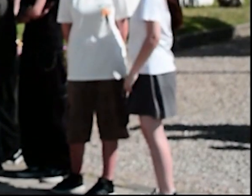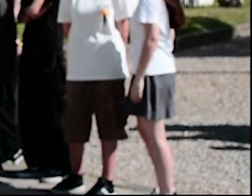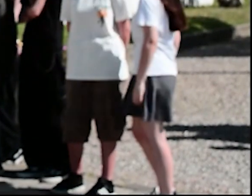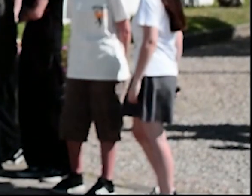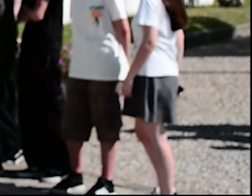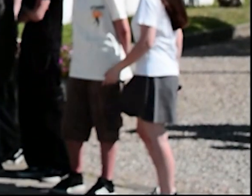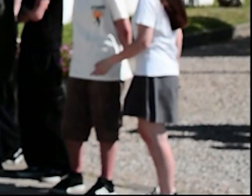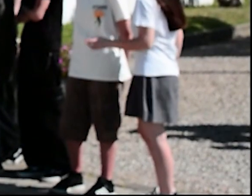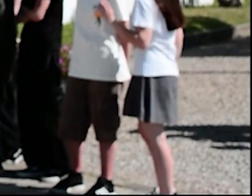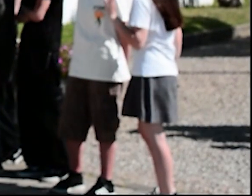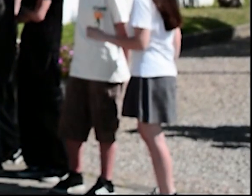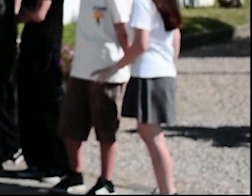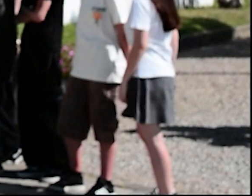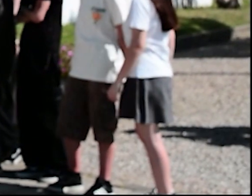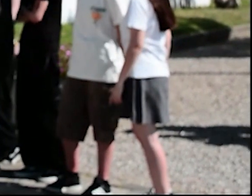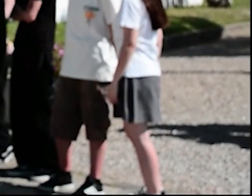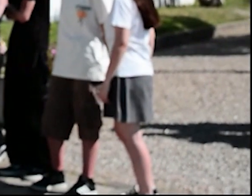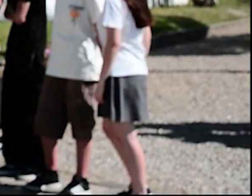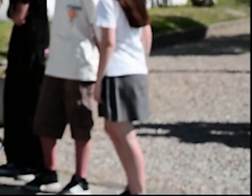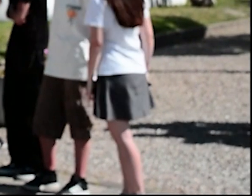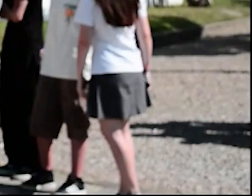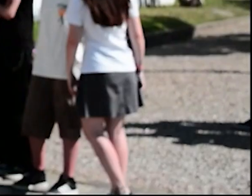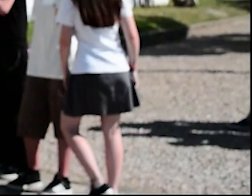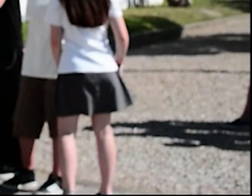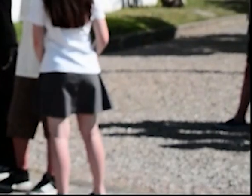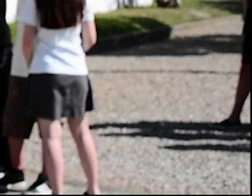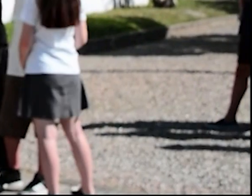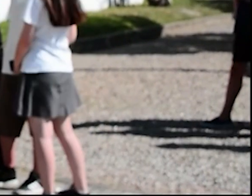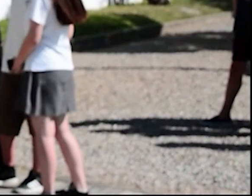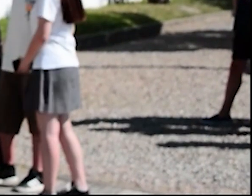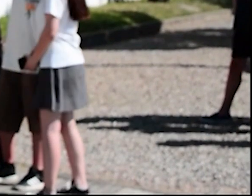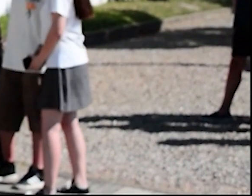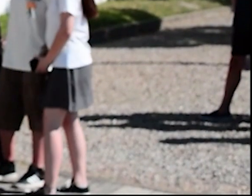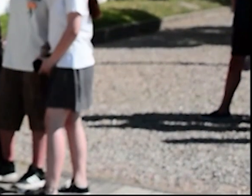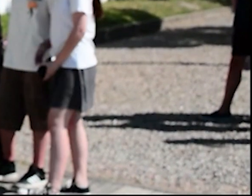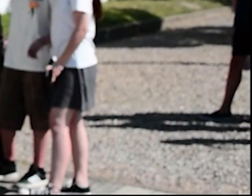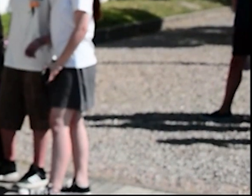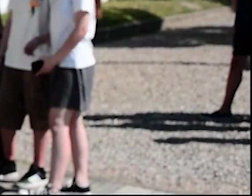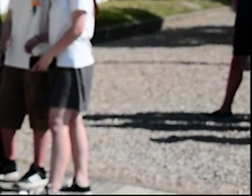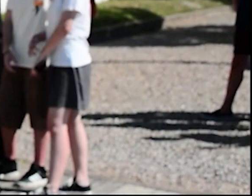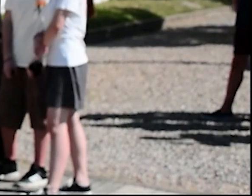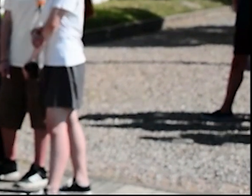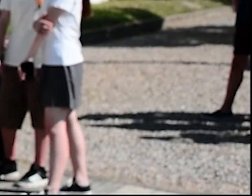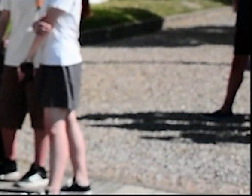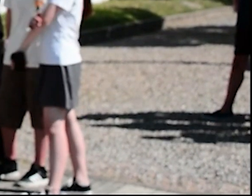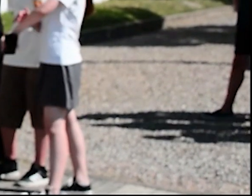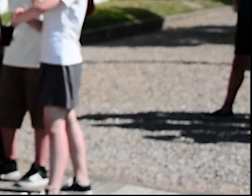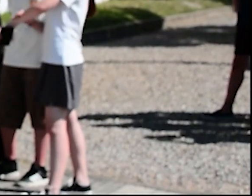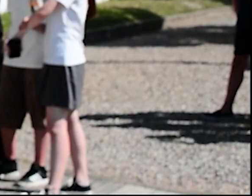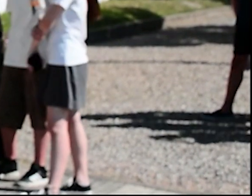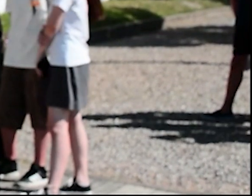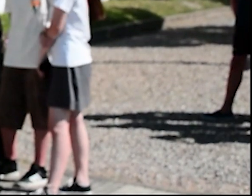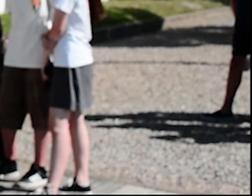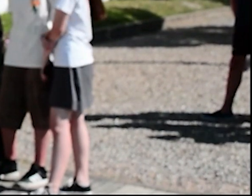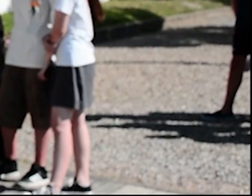baptisms, weddings, and deaths and report them to the board every 6 months. Between the 50s and